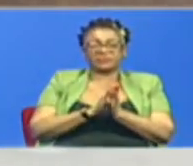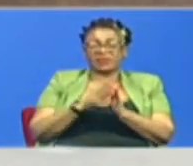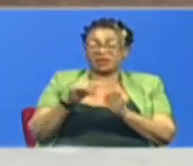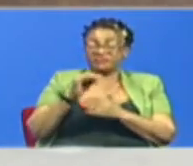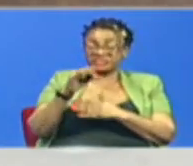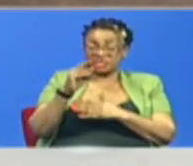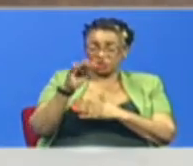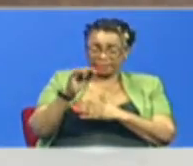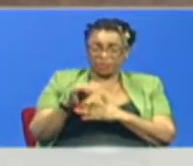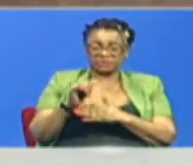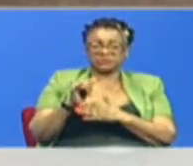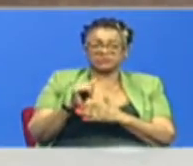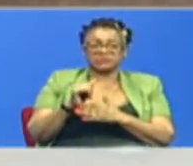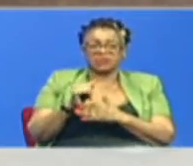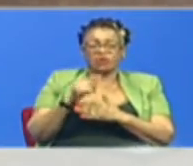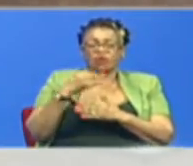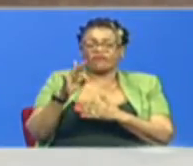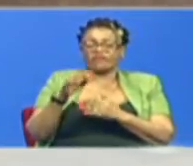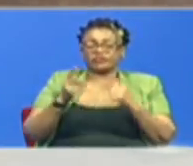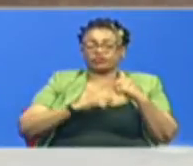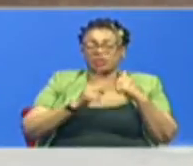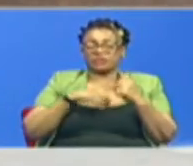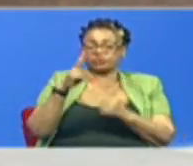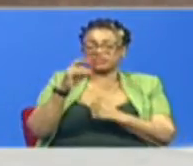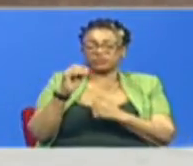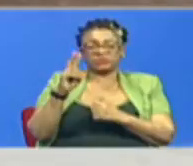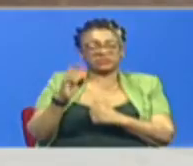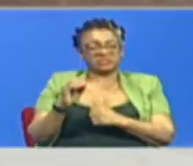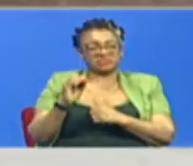number 124 of July 2020.